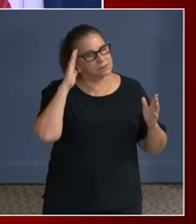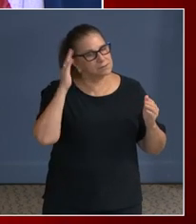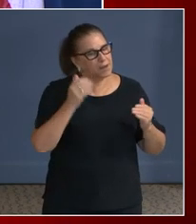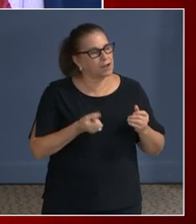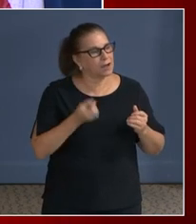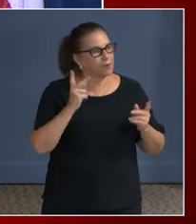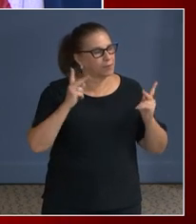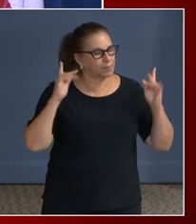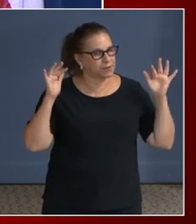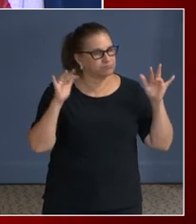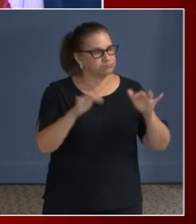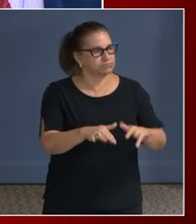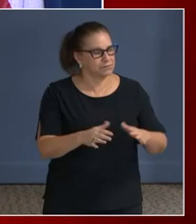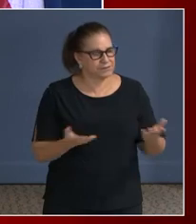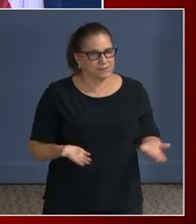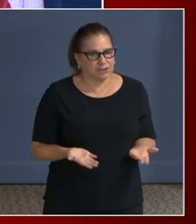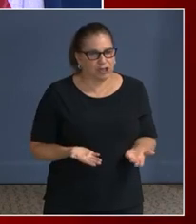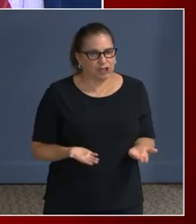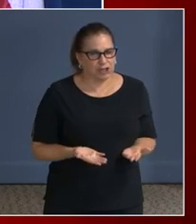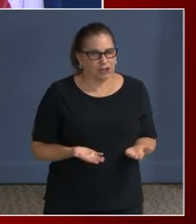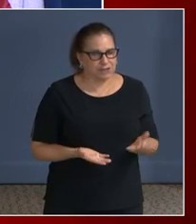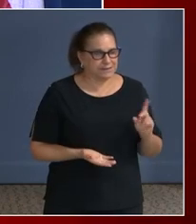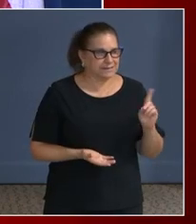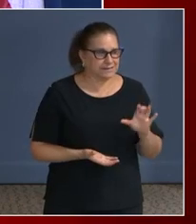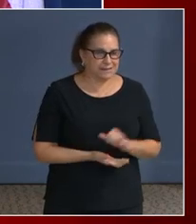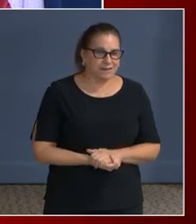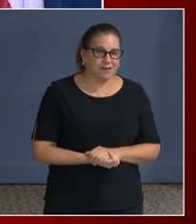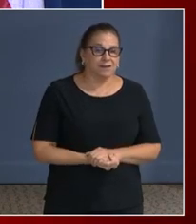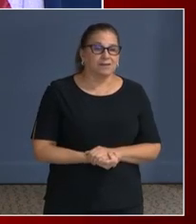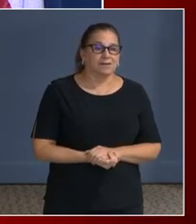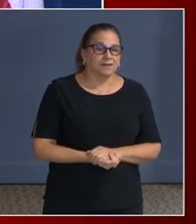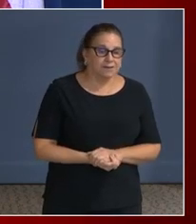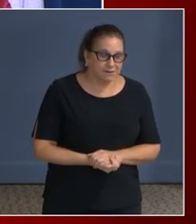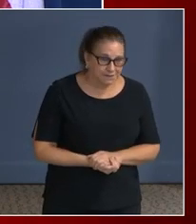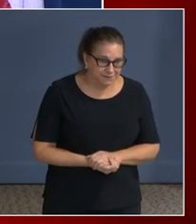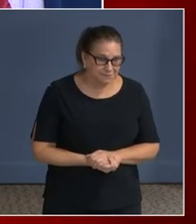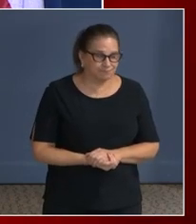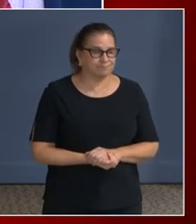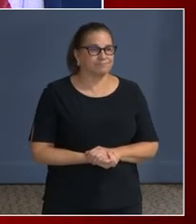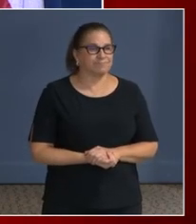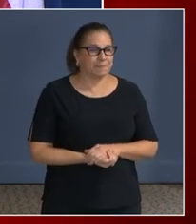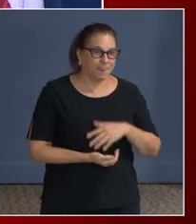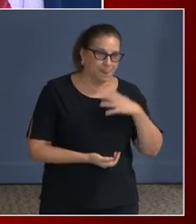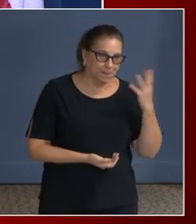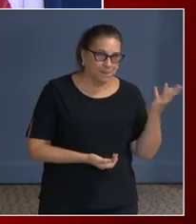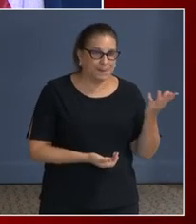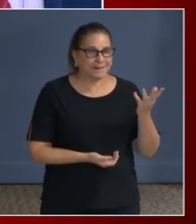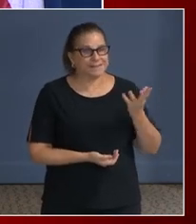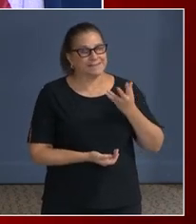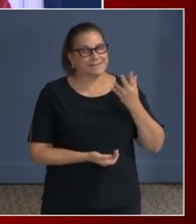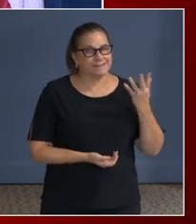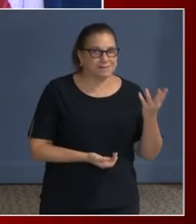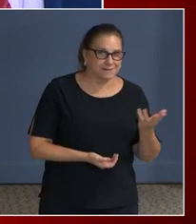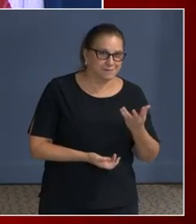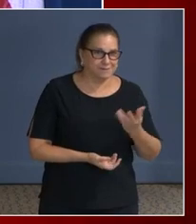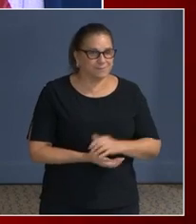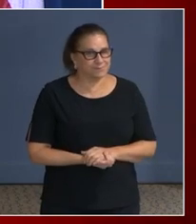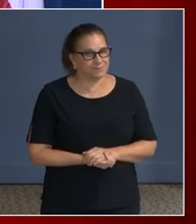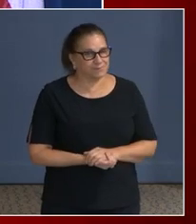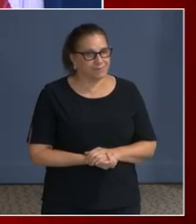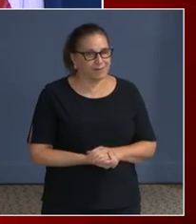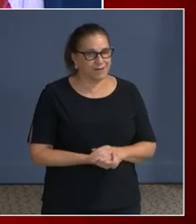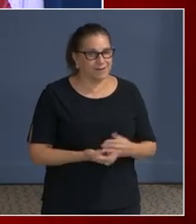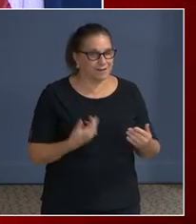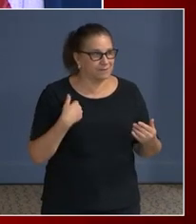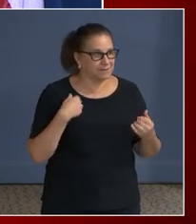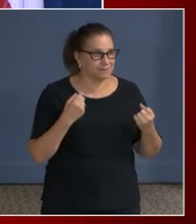week? Well, so I think it's important to note that we do this all the time, okay? And so we host major